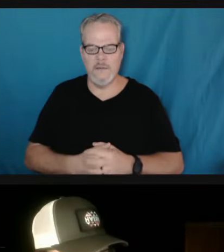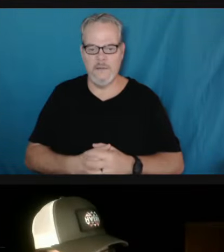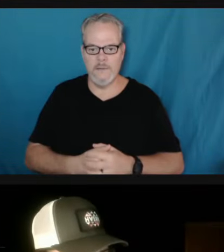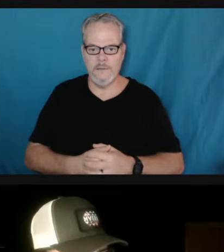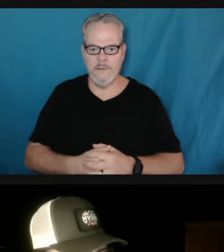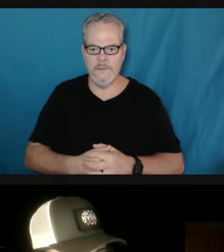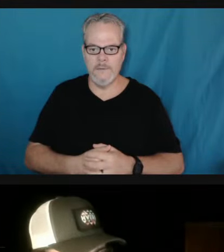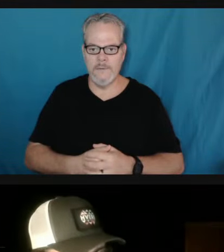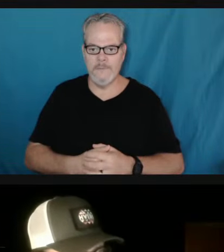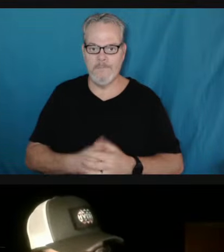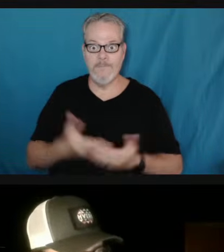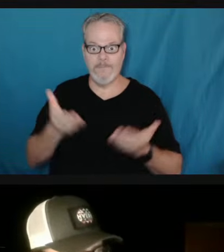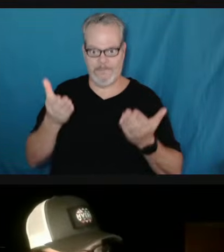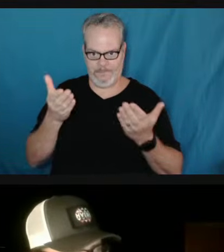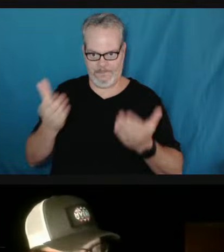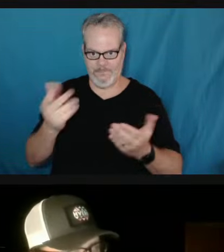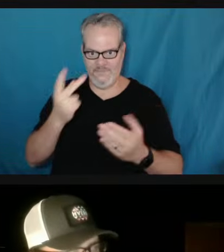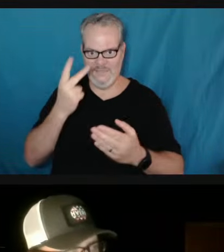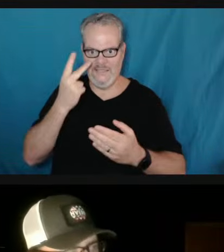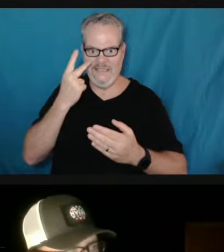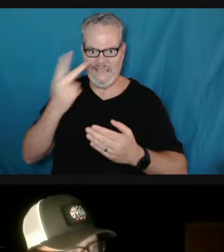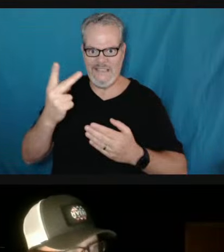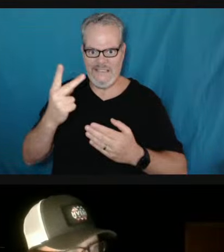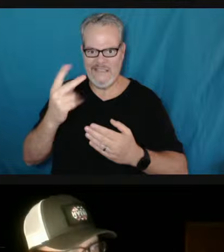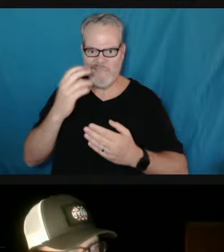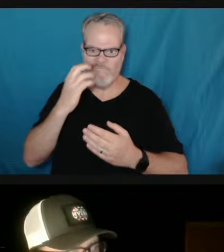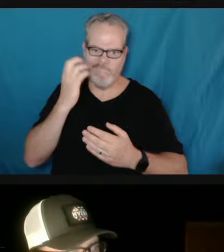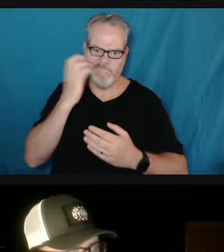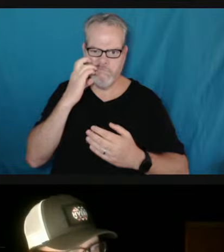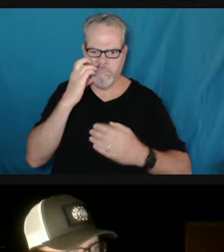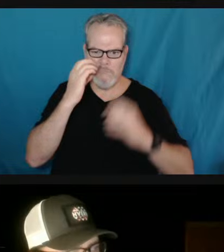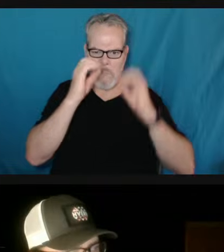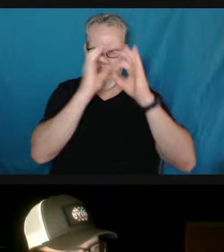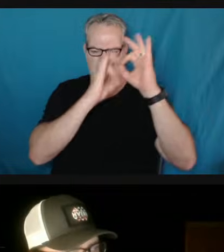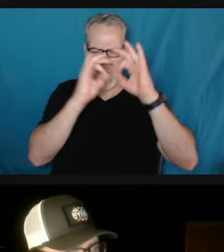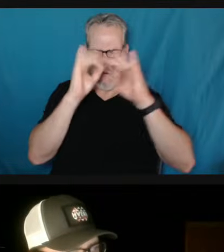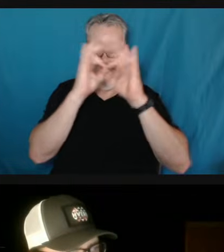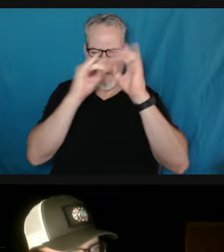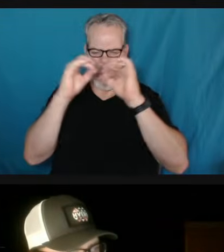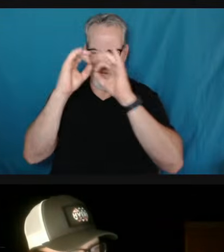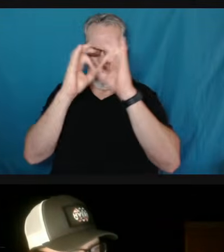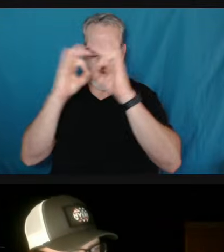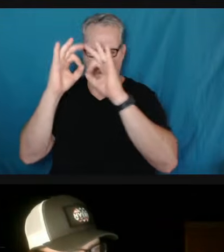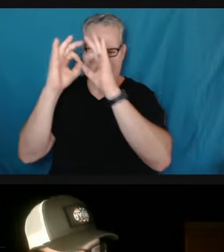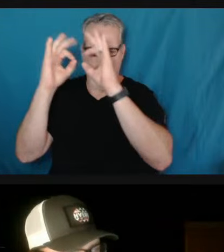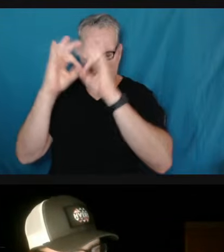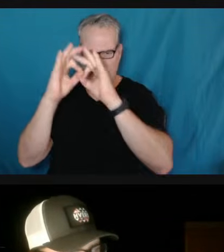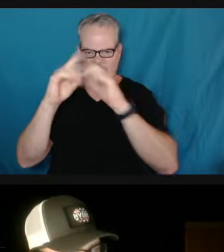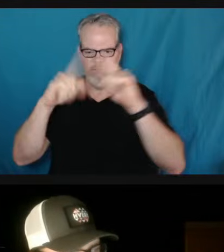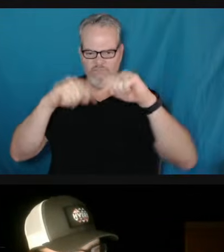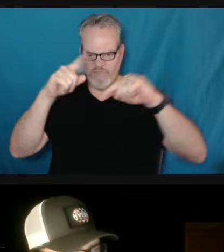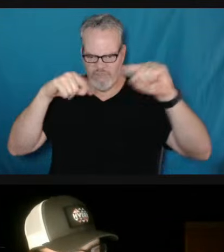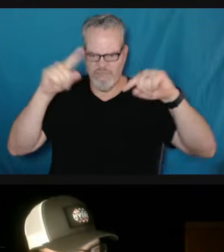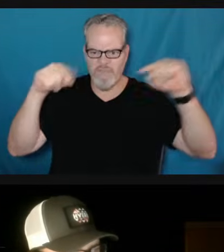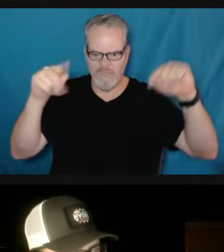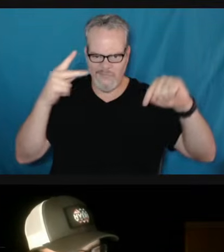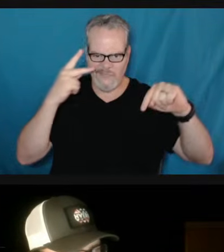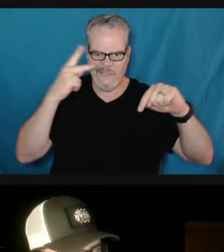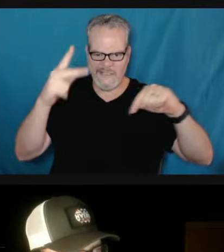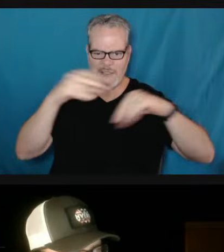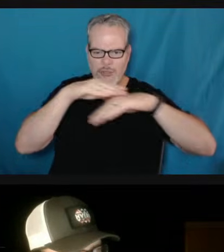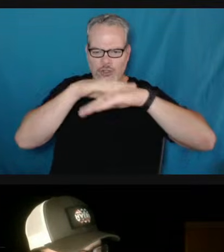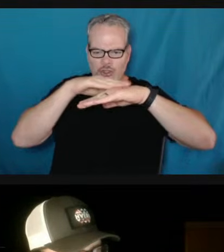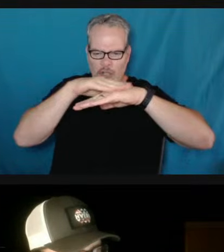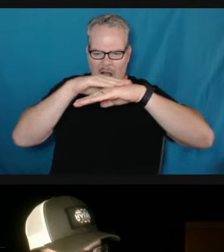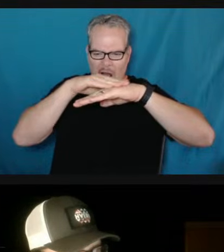So there it is, depth and time. You can see the thicker plots of circles here with more events in the shallow regions. It has slowed